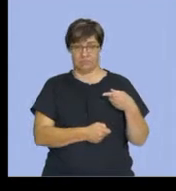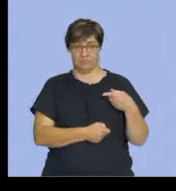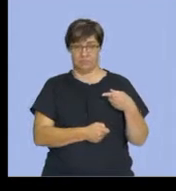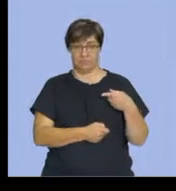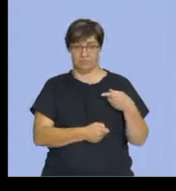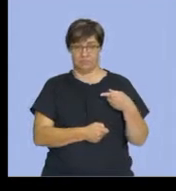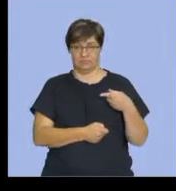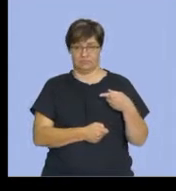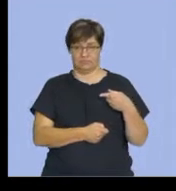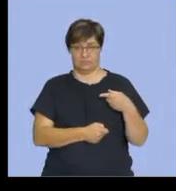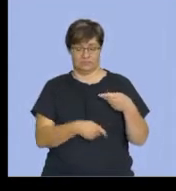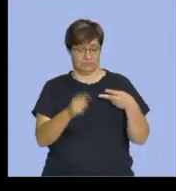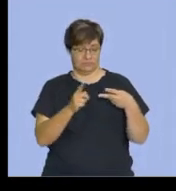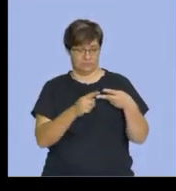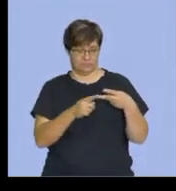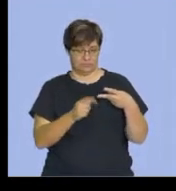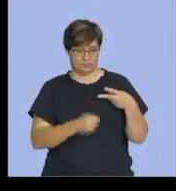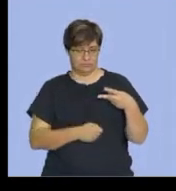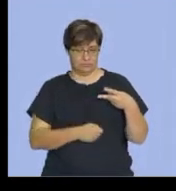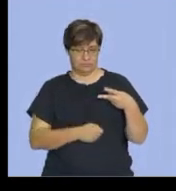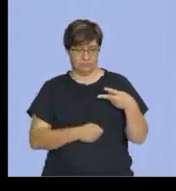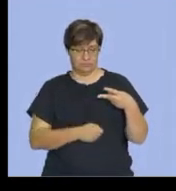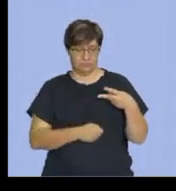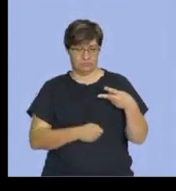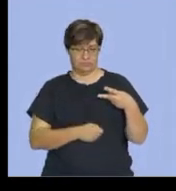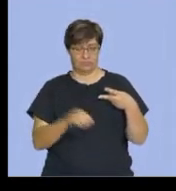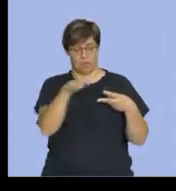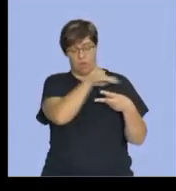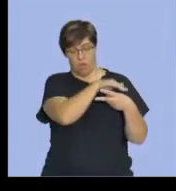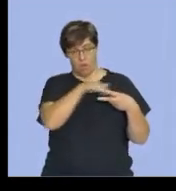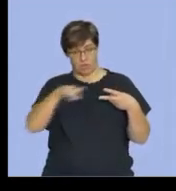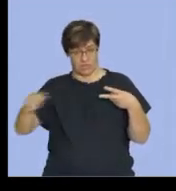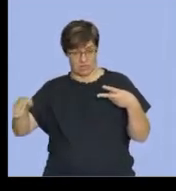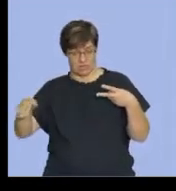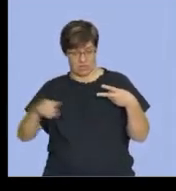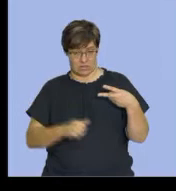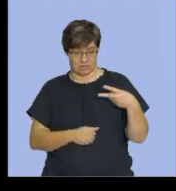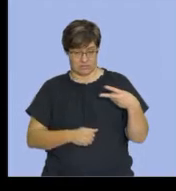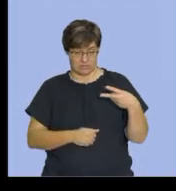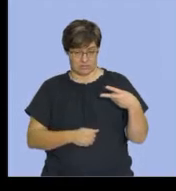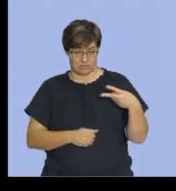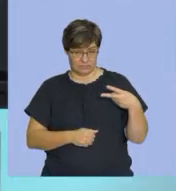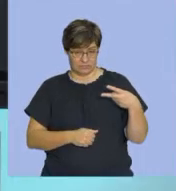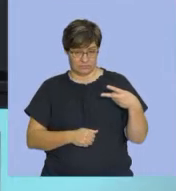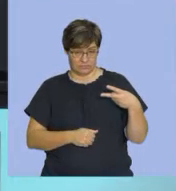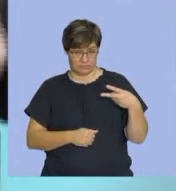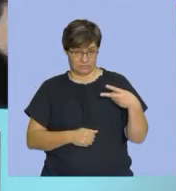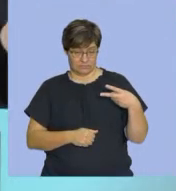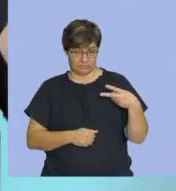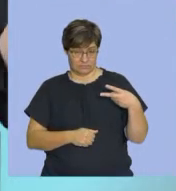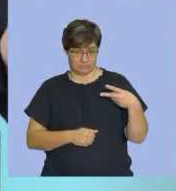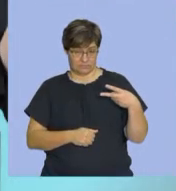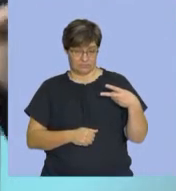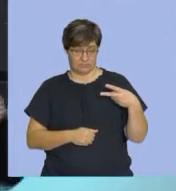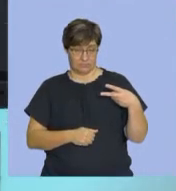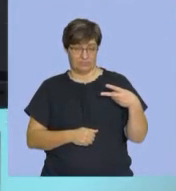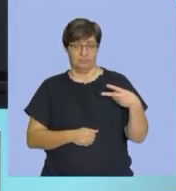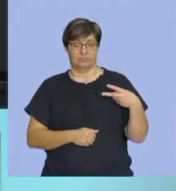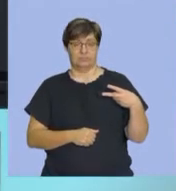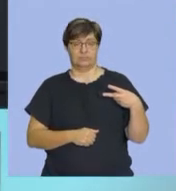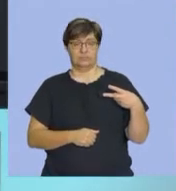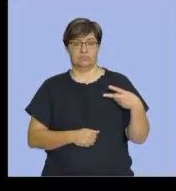okay, and we're going to break it up into a horizontal component. Horizontal being sideways,